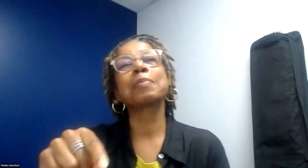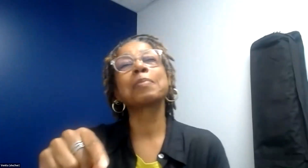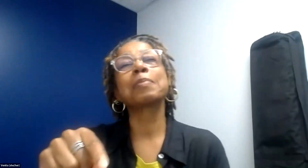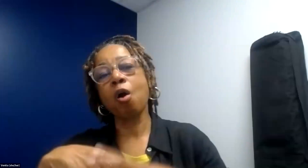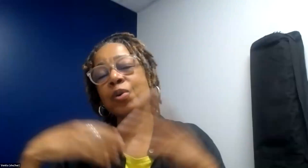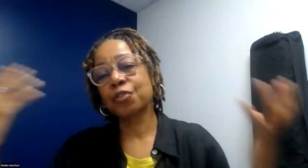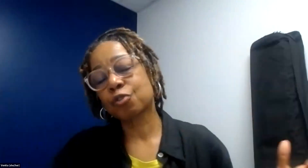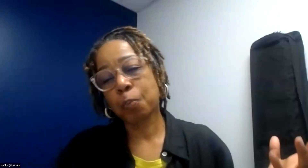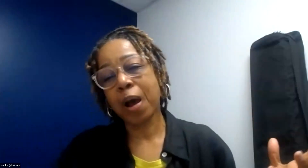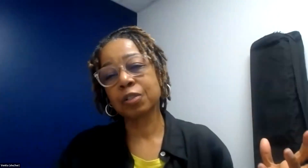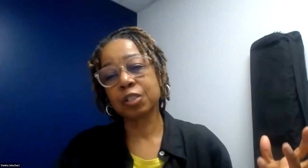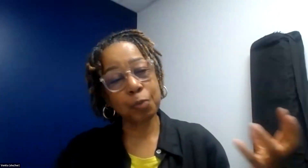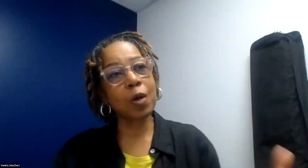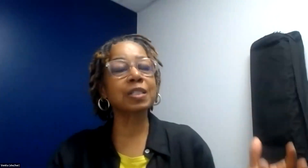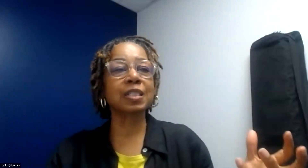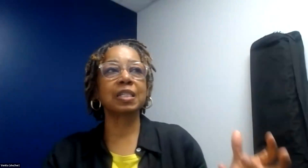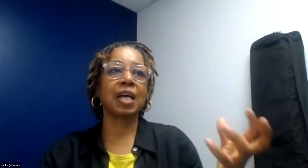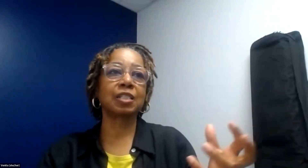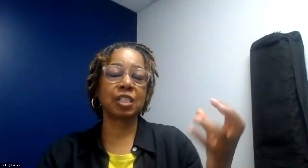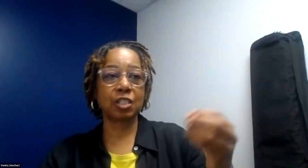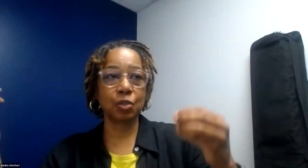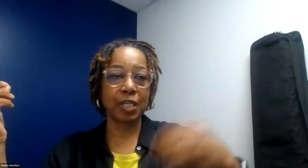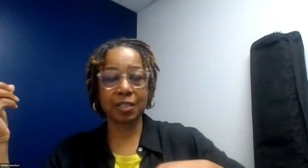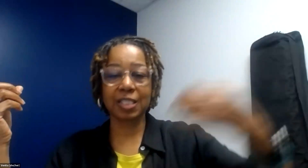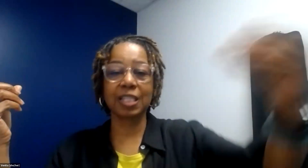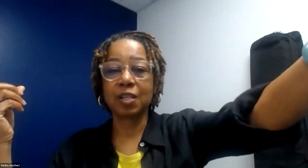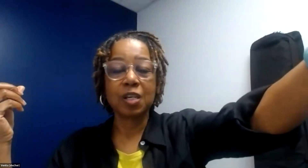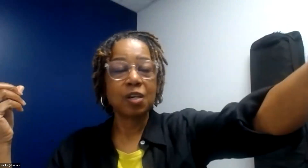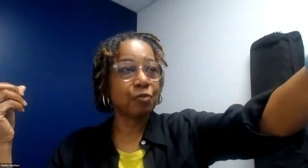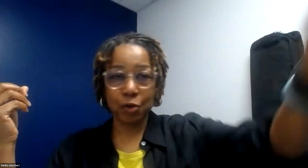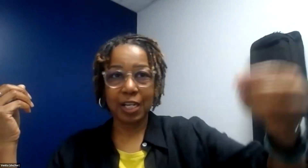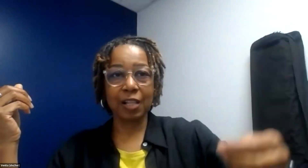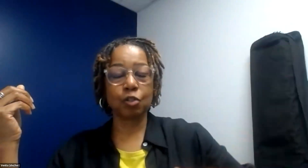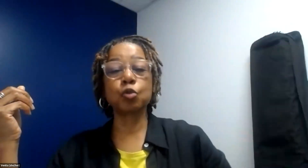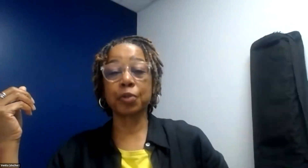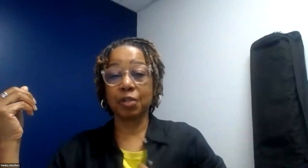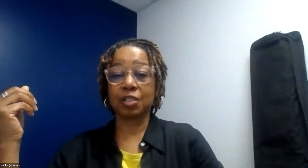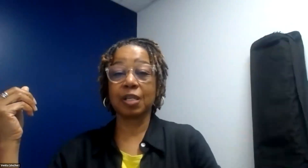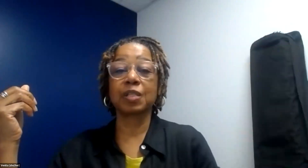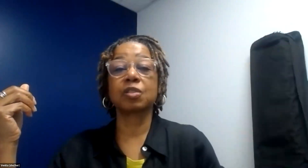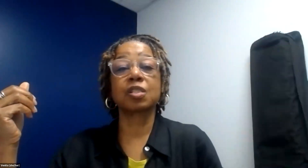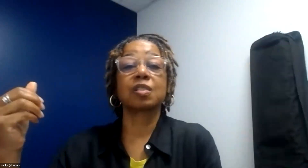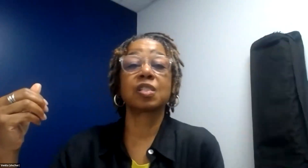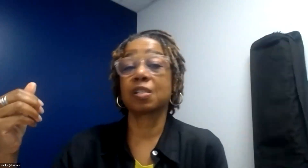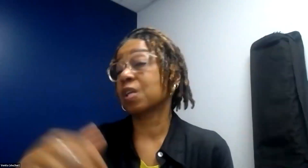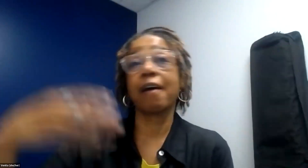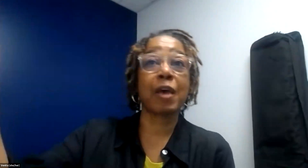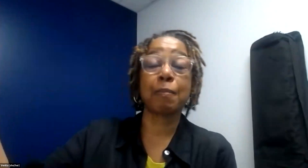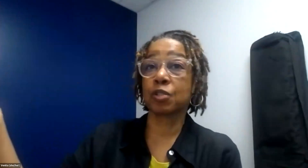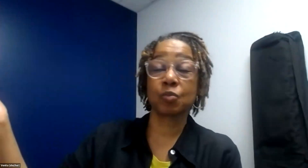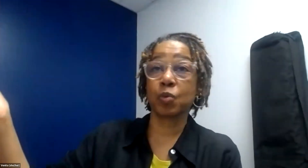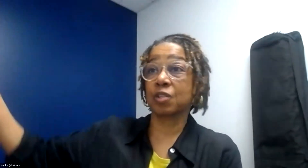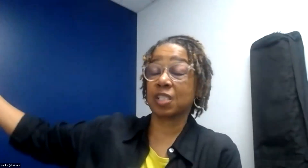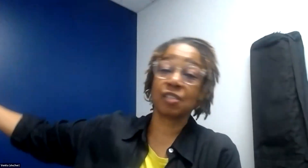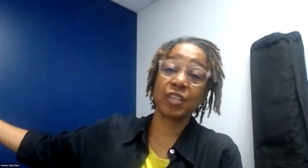hot meal. I always feel so powerless, but one of the things I can do is send a $30 Uber or something